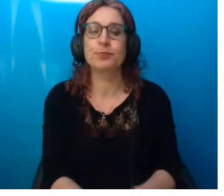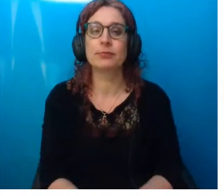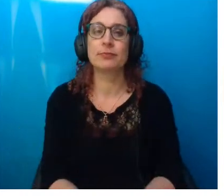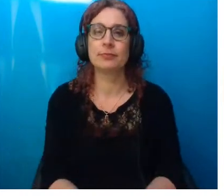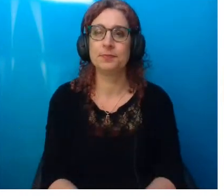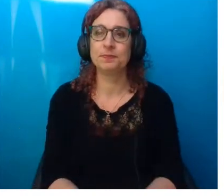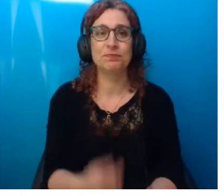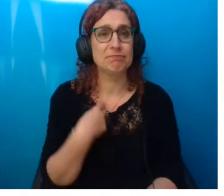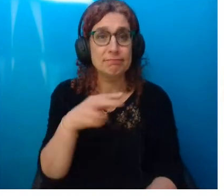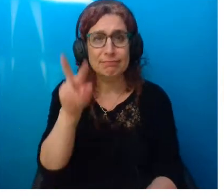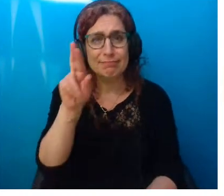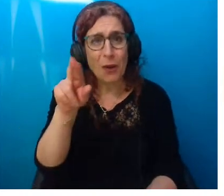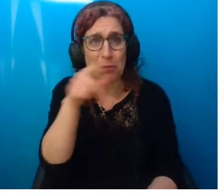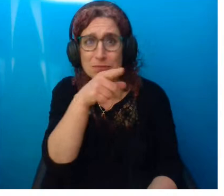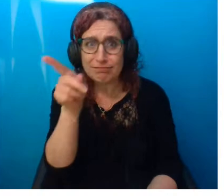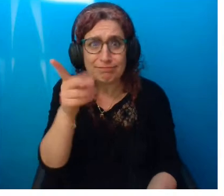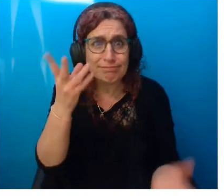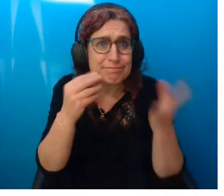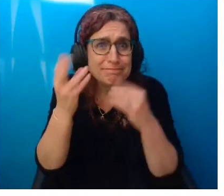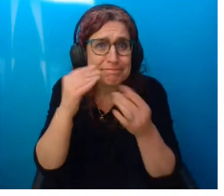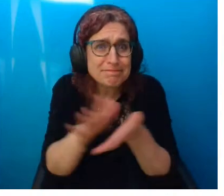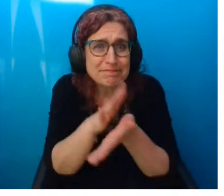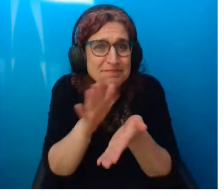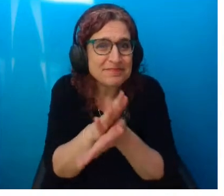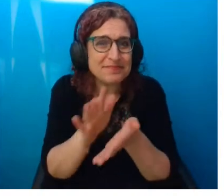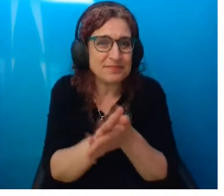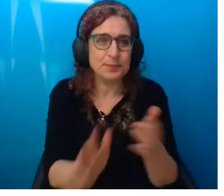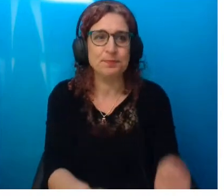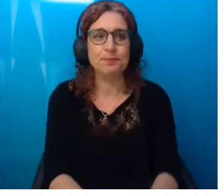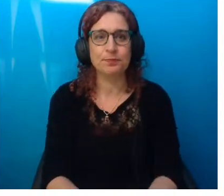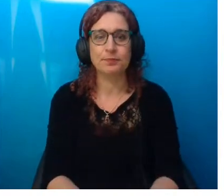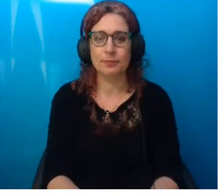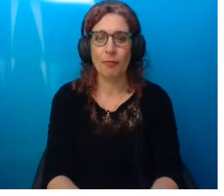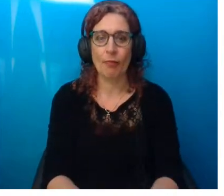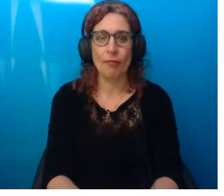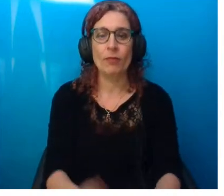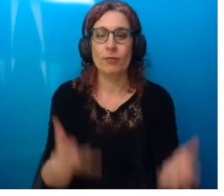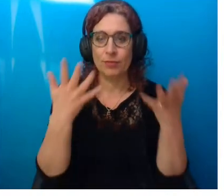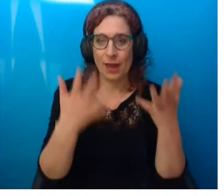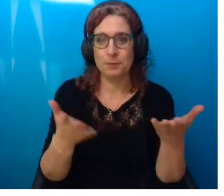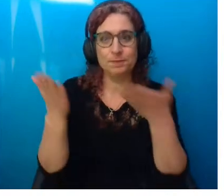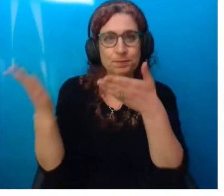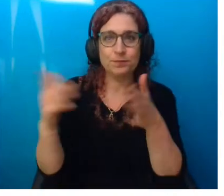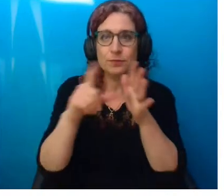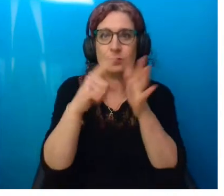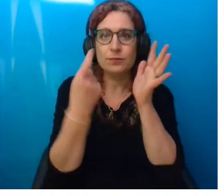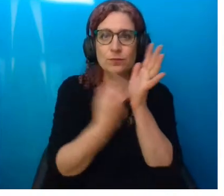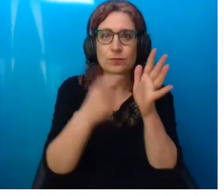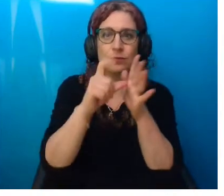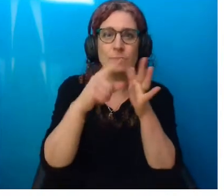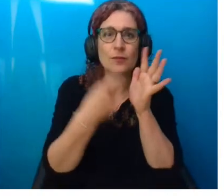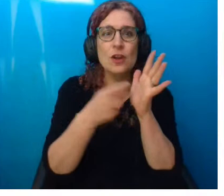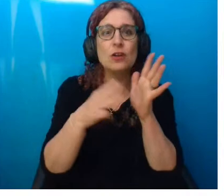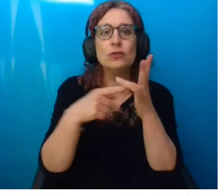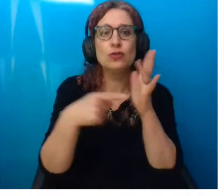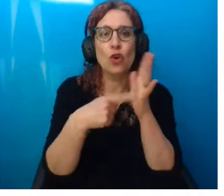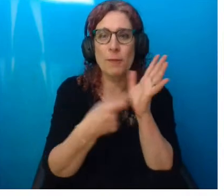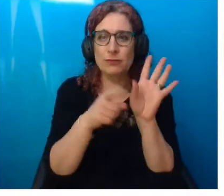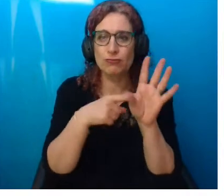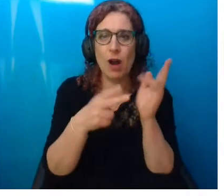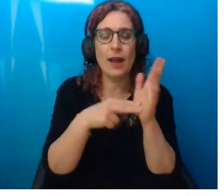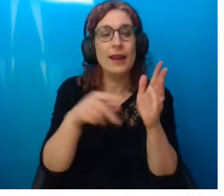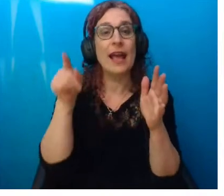you're enjoying it so far. I'd like to welcome you now to Dr. Dermot Ryan. He is an Honorary Clinical Research Fellow with